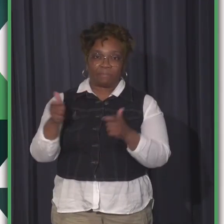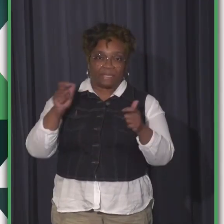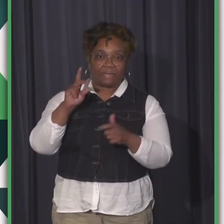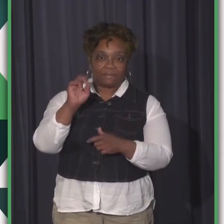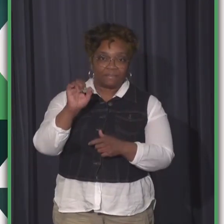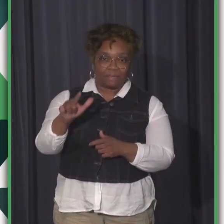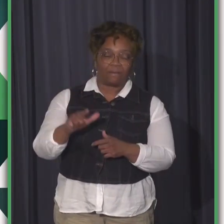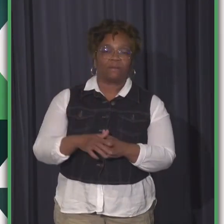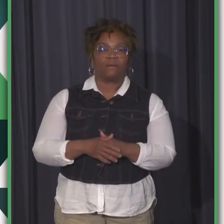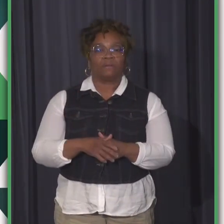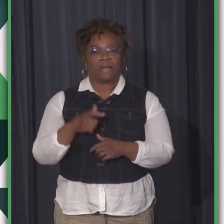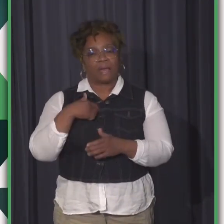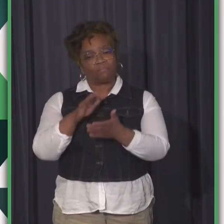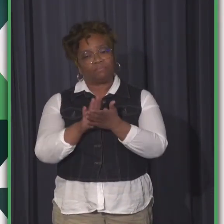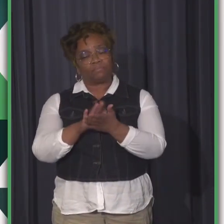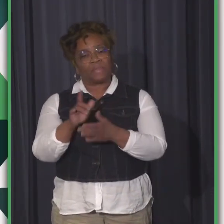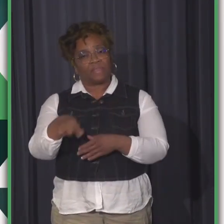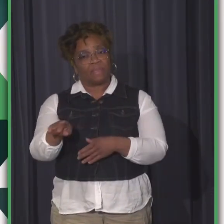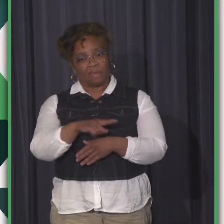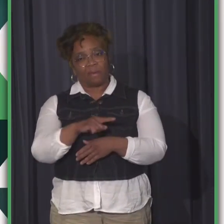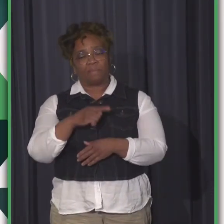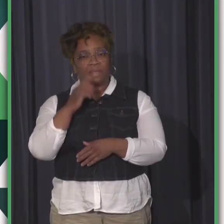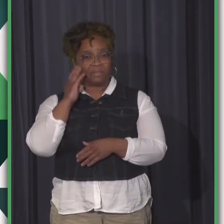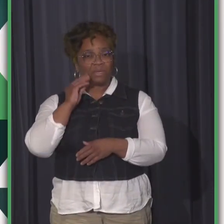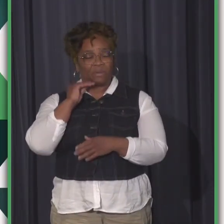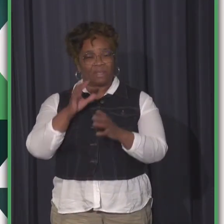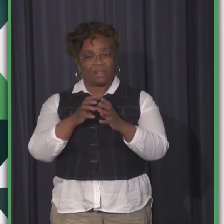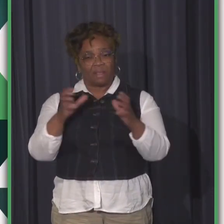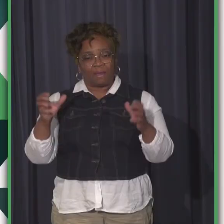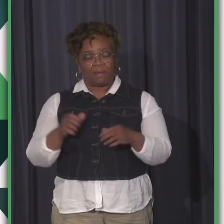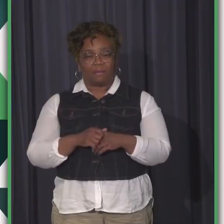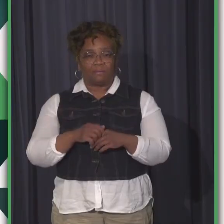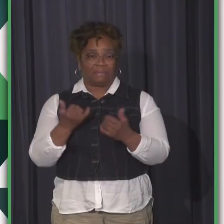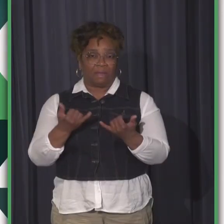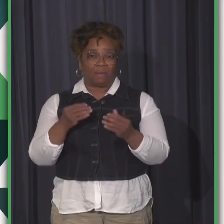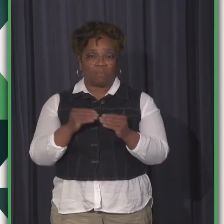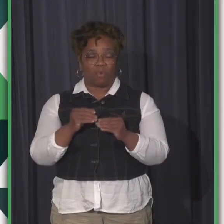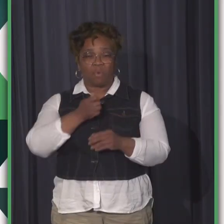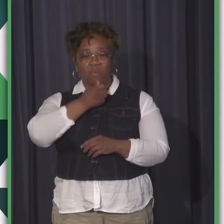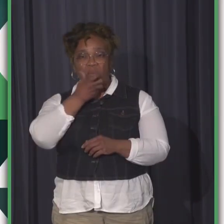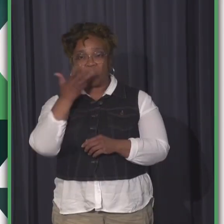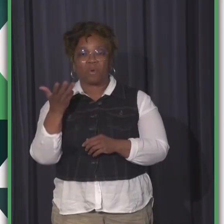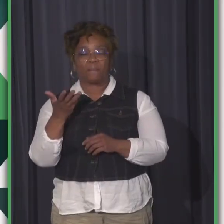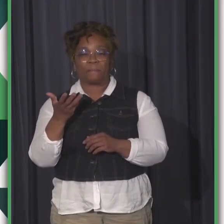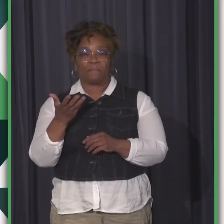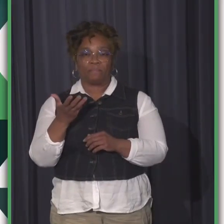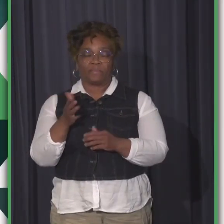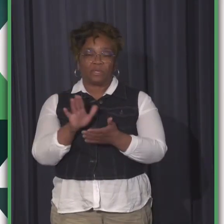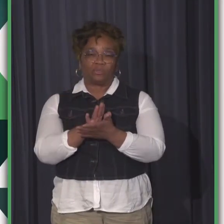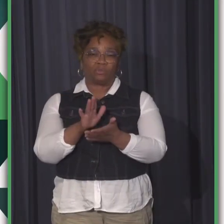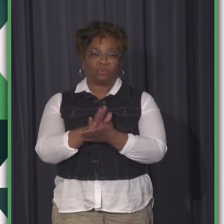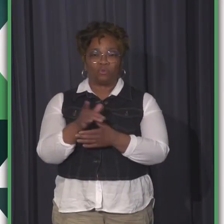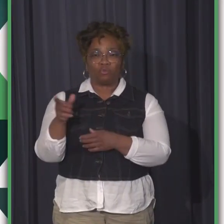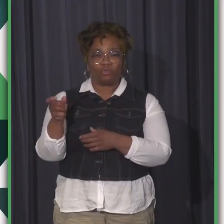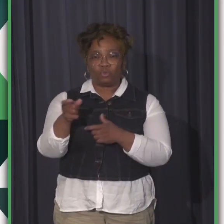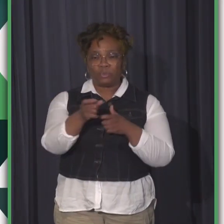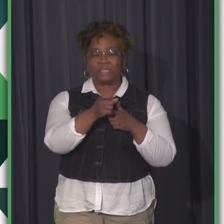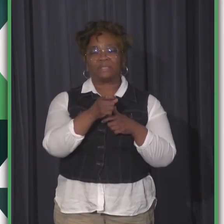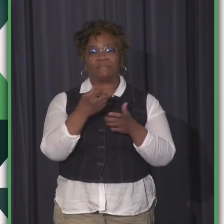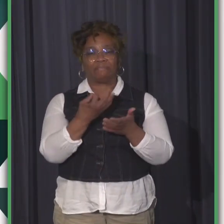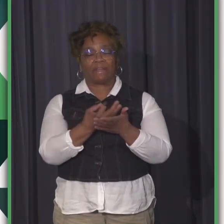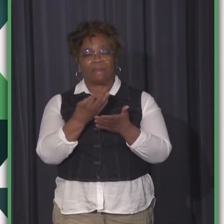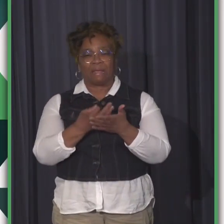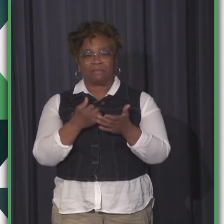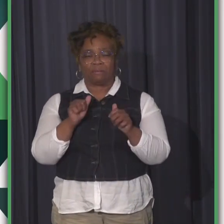lot. The warm weather coming is intermittent now. School shootings, financial uncertainty,